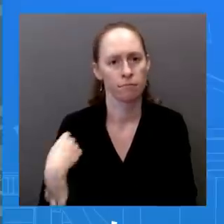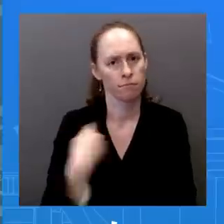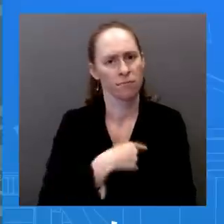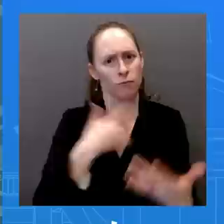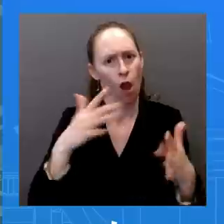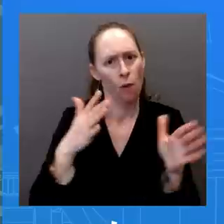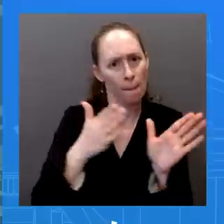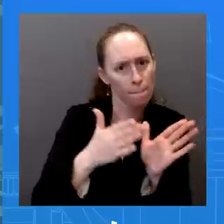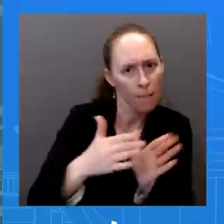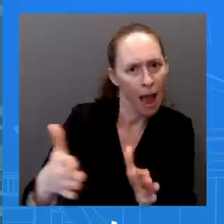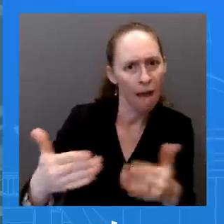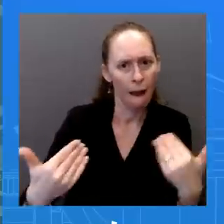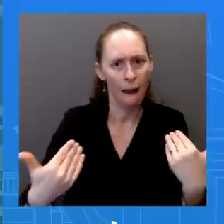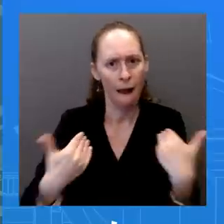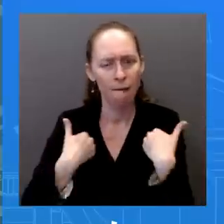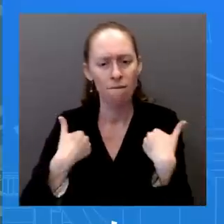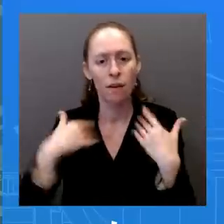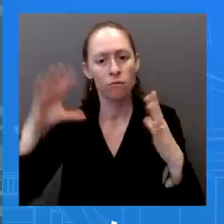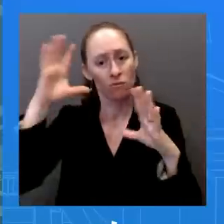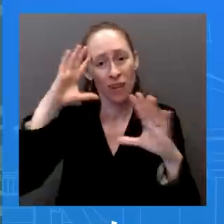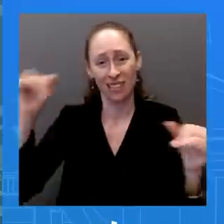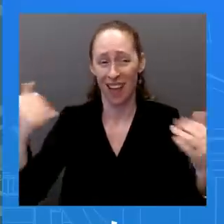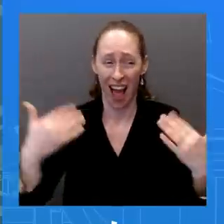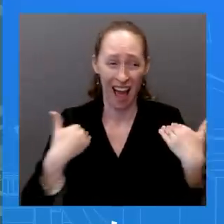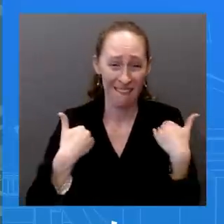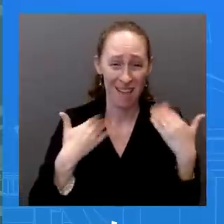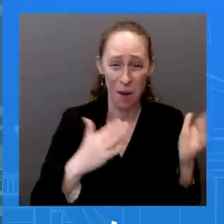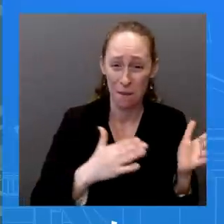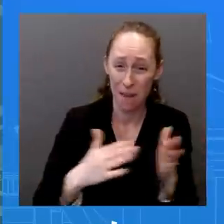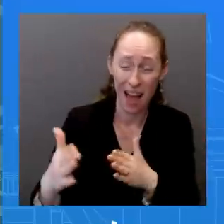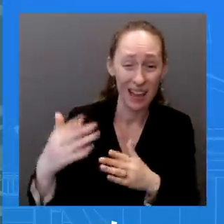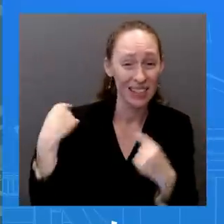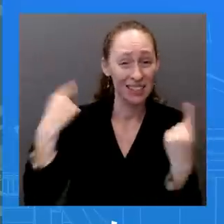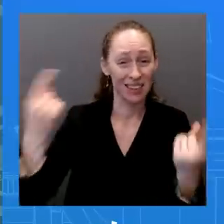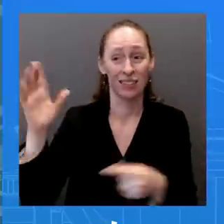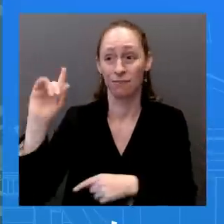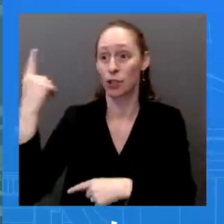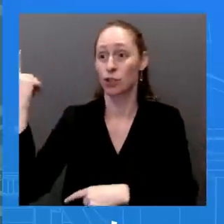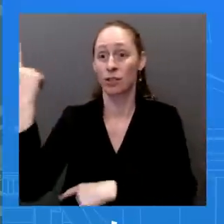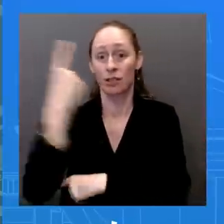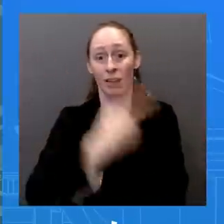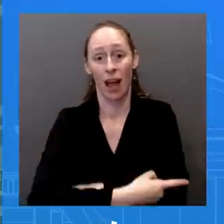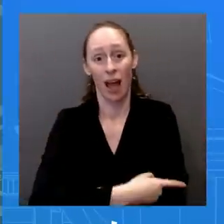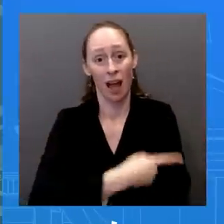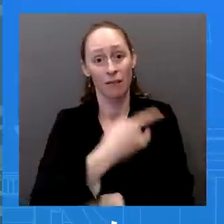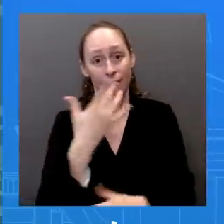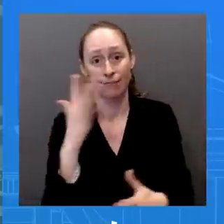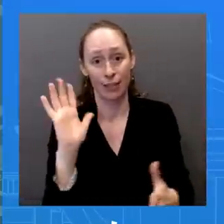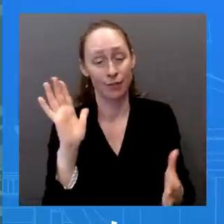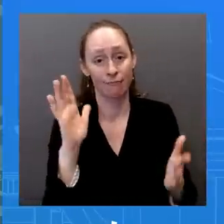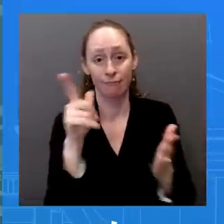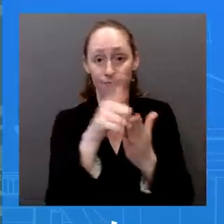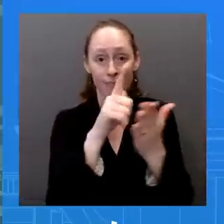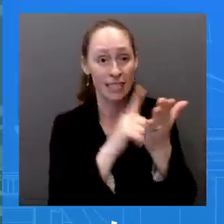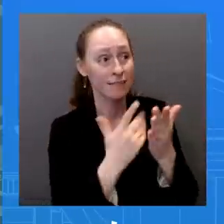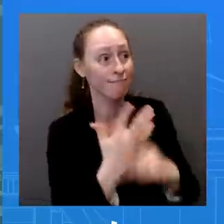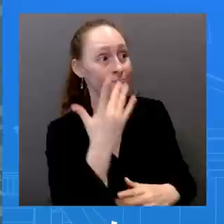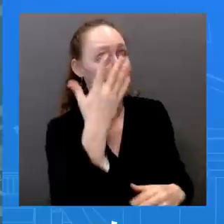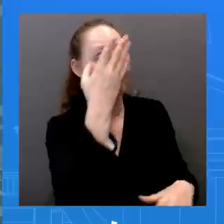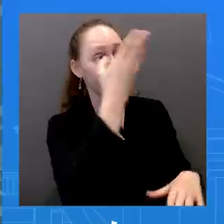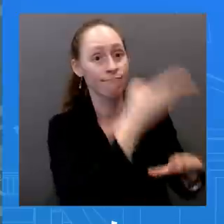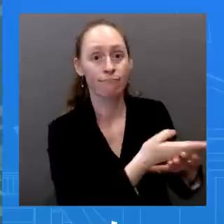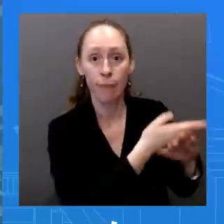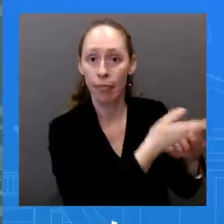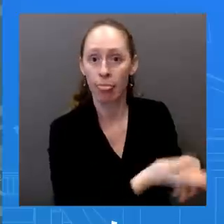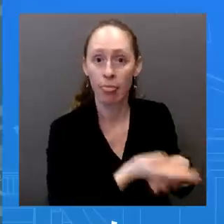He put forth a comprehensive immigration bill, piece of legislation, and what we would